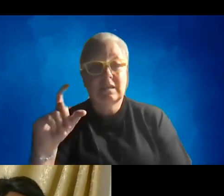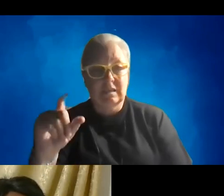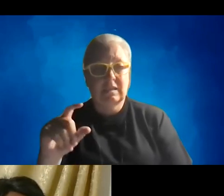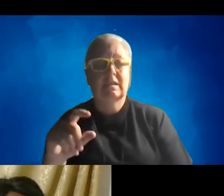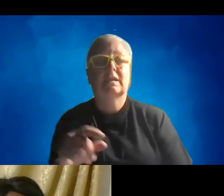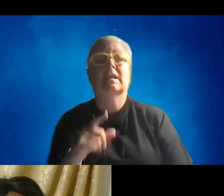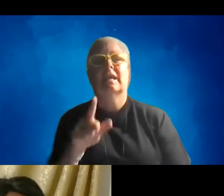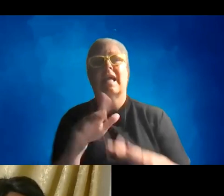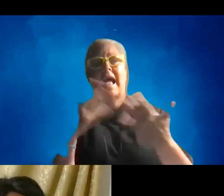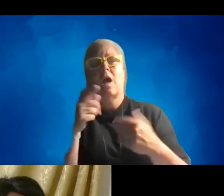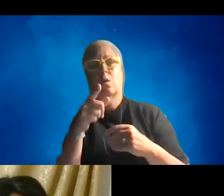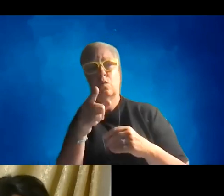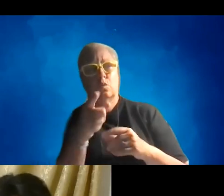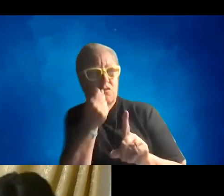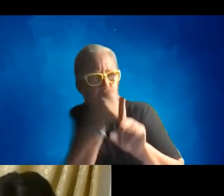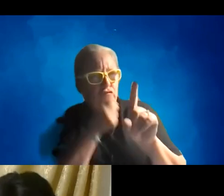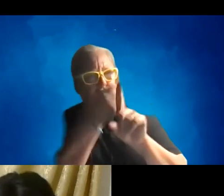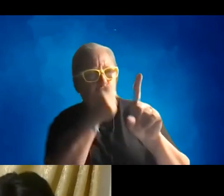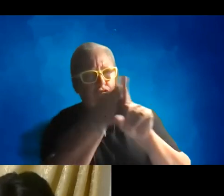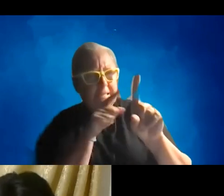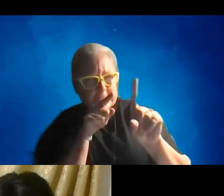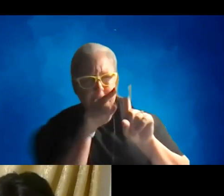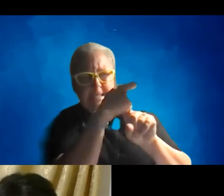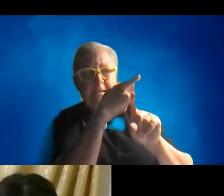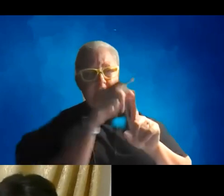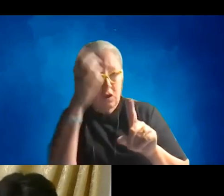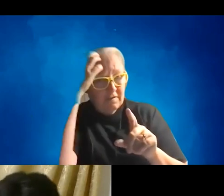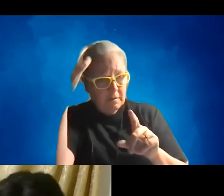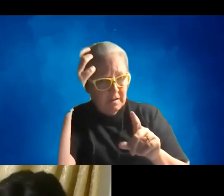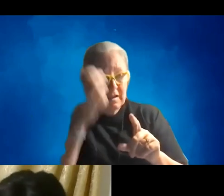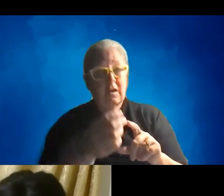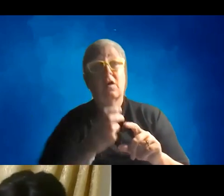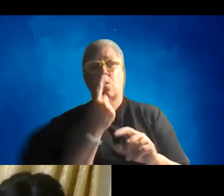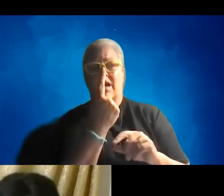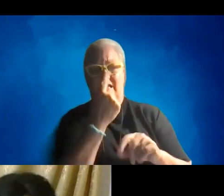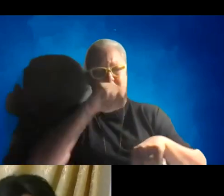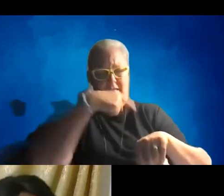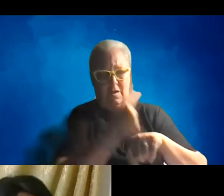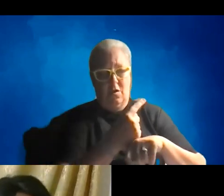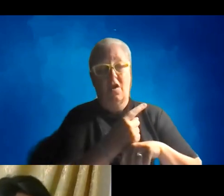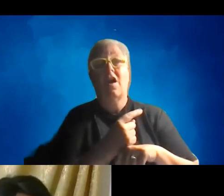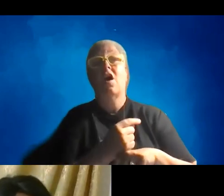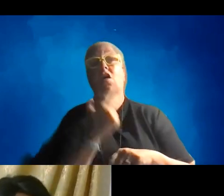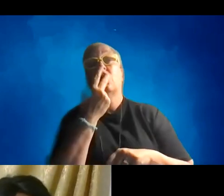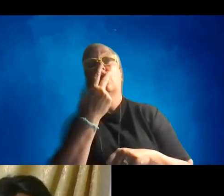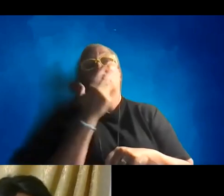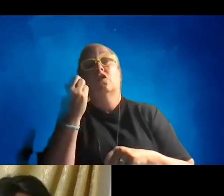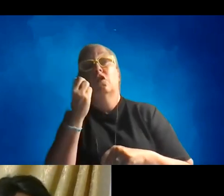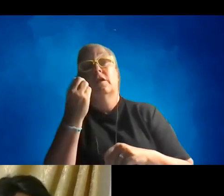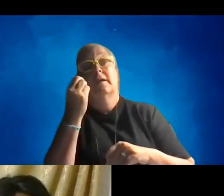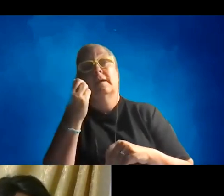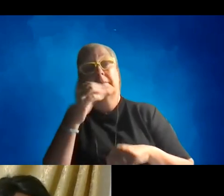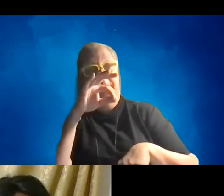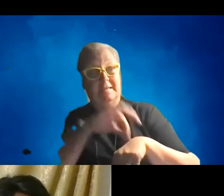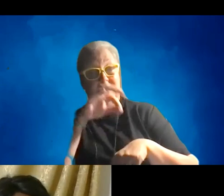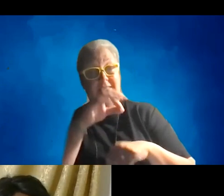government. And on that, we will have an hour. And the last half hour, we will take views on the course, which we will